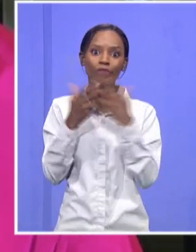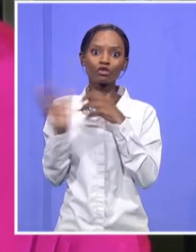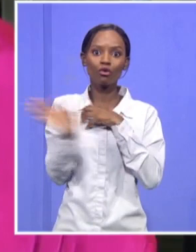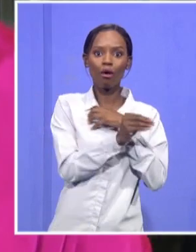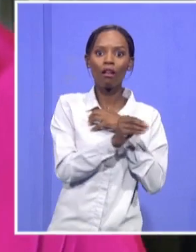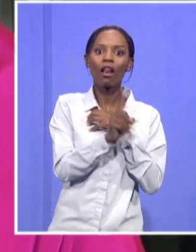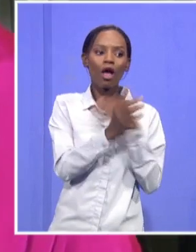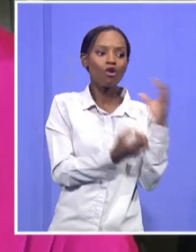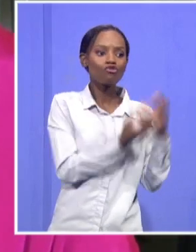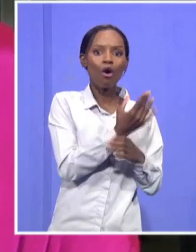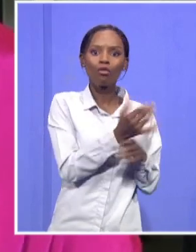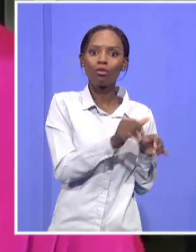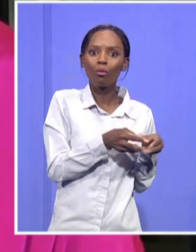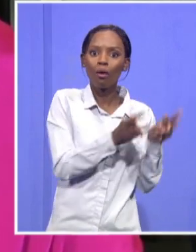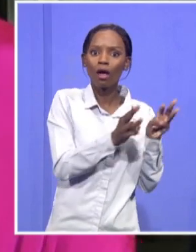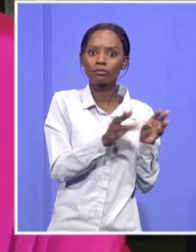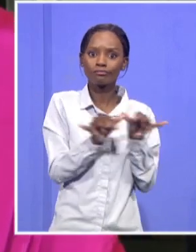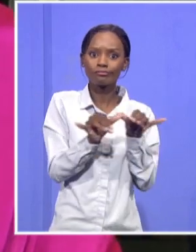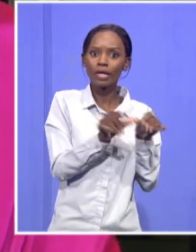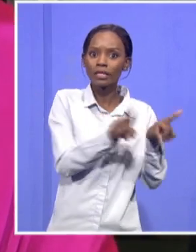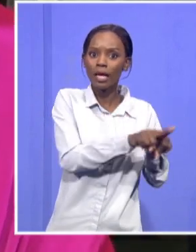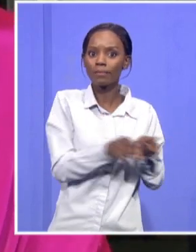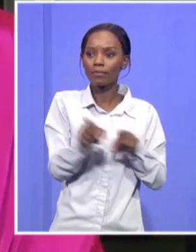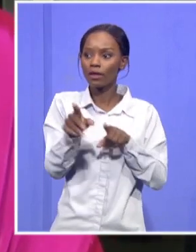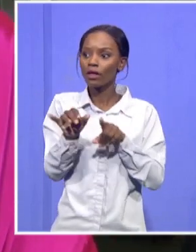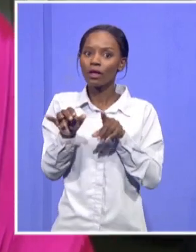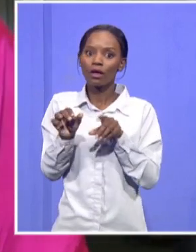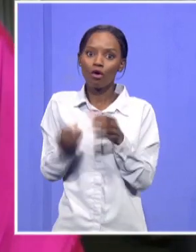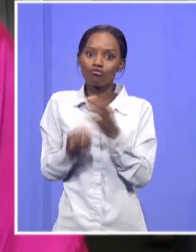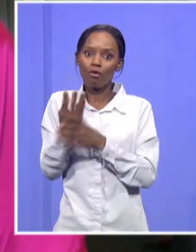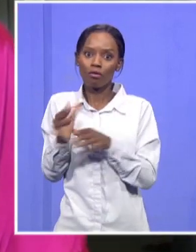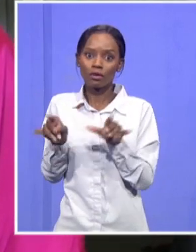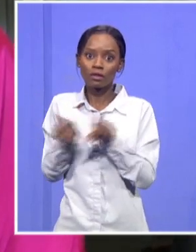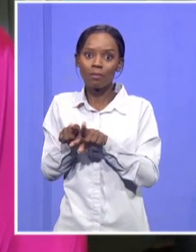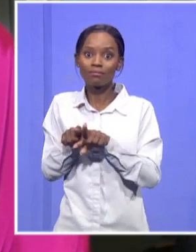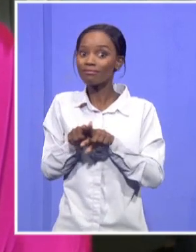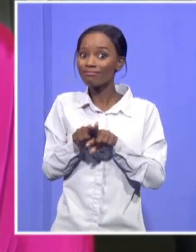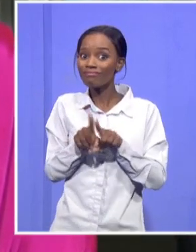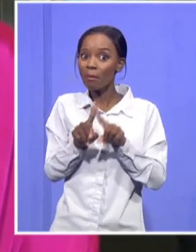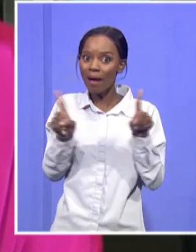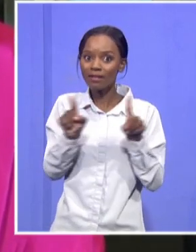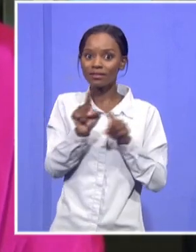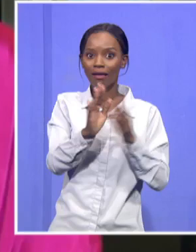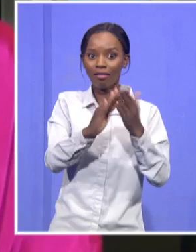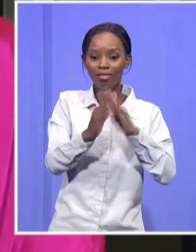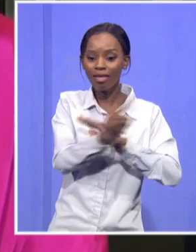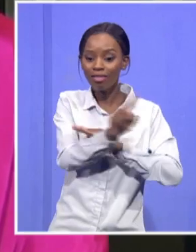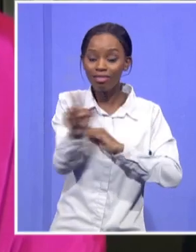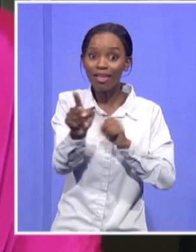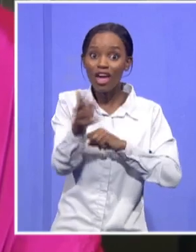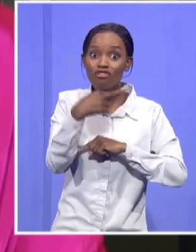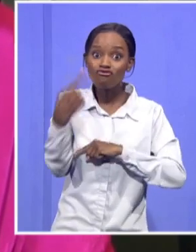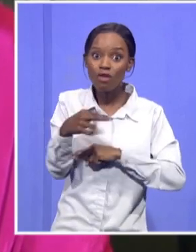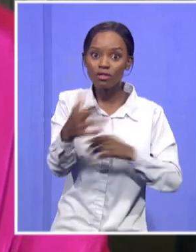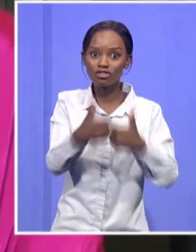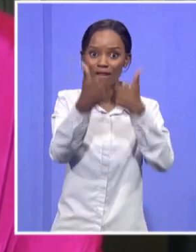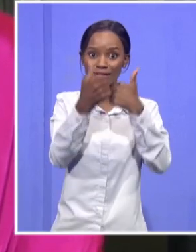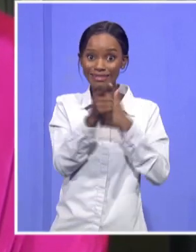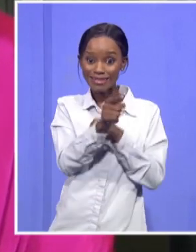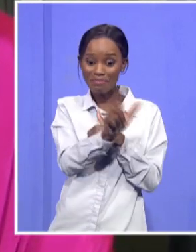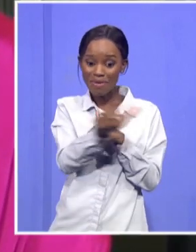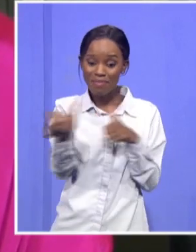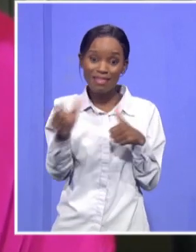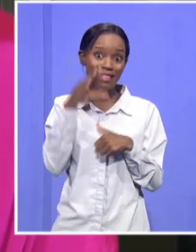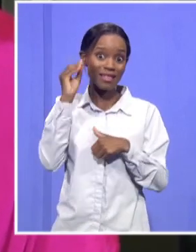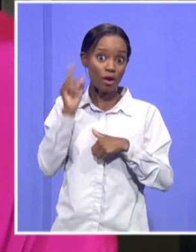way, you produce digital in this way, go for it. If you don't go to the real conditions and the realities of people, talking to the